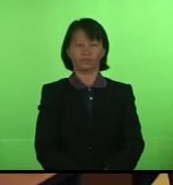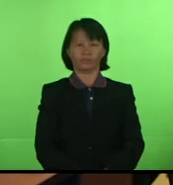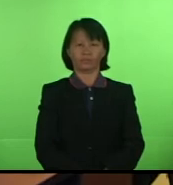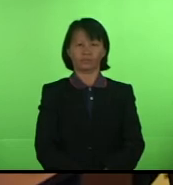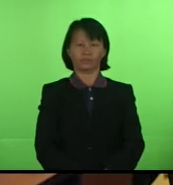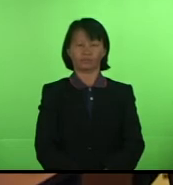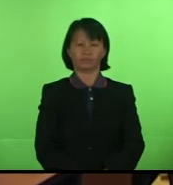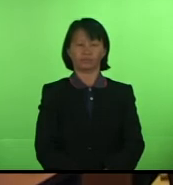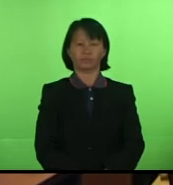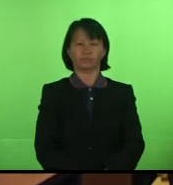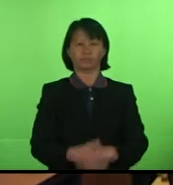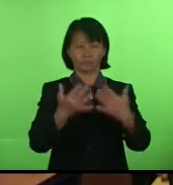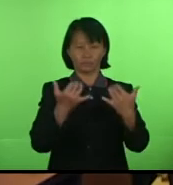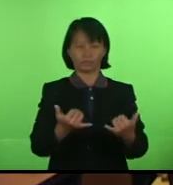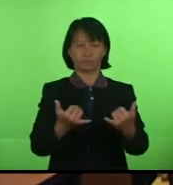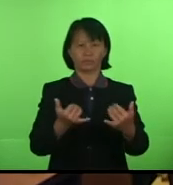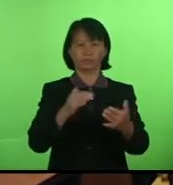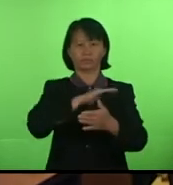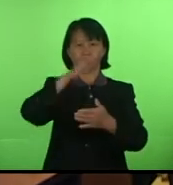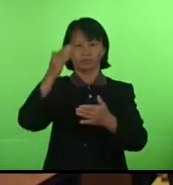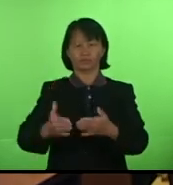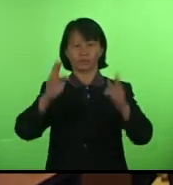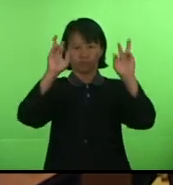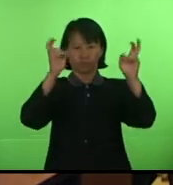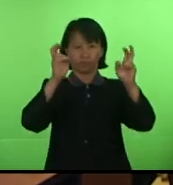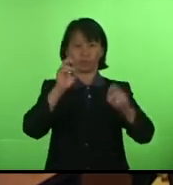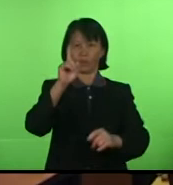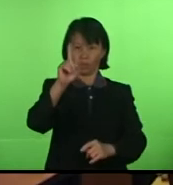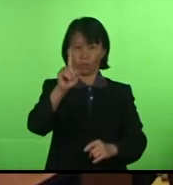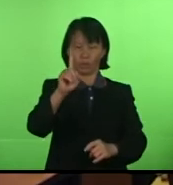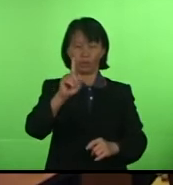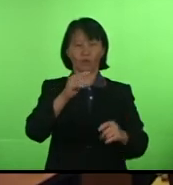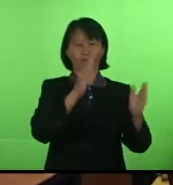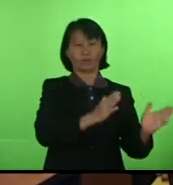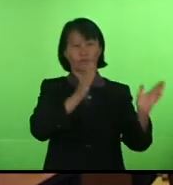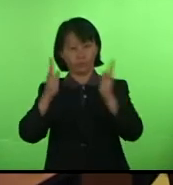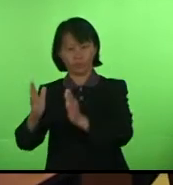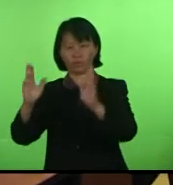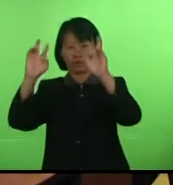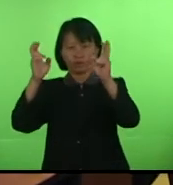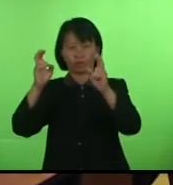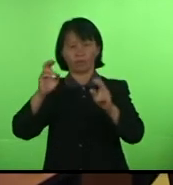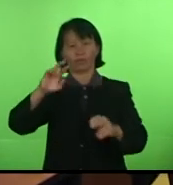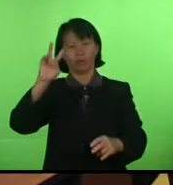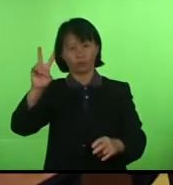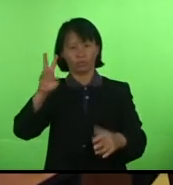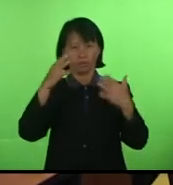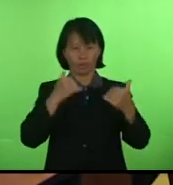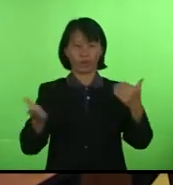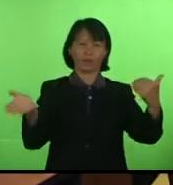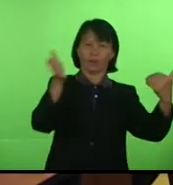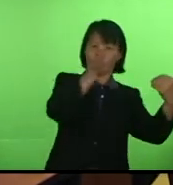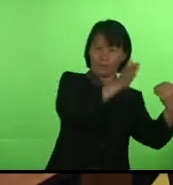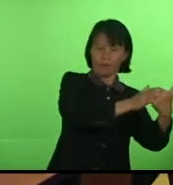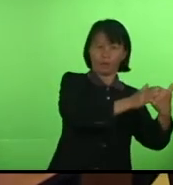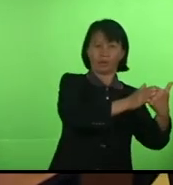Alright, we have come to the end of topic 1, and before I proceed to the next topic, so let us go back to what